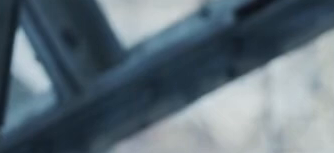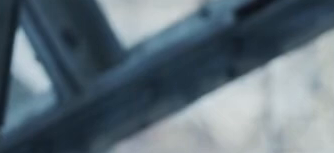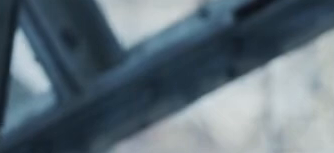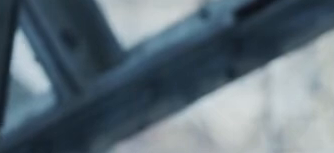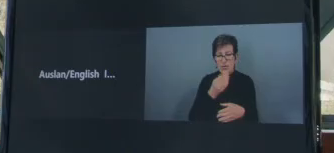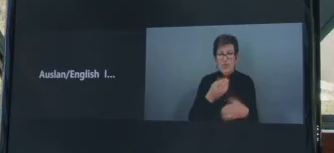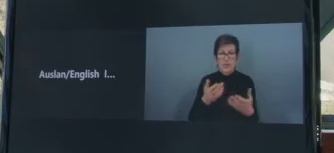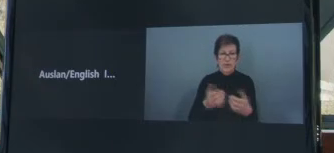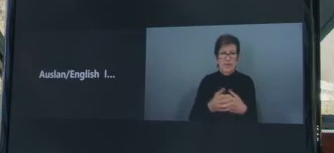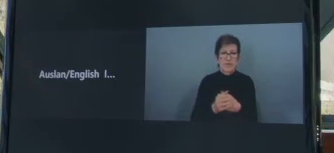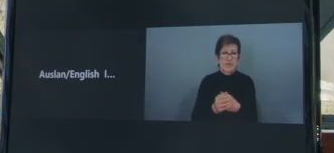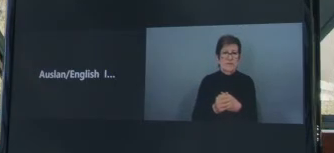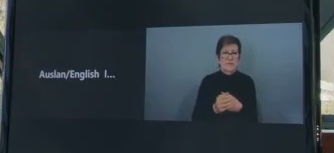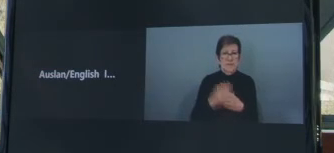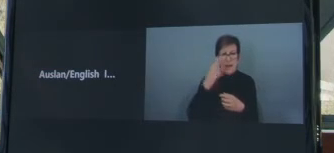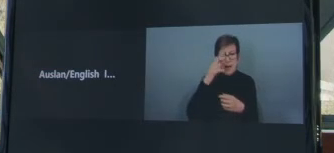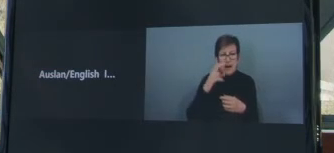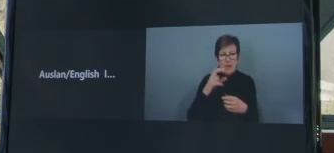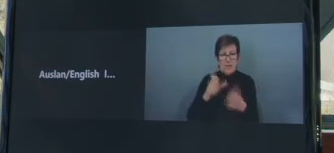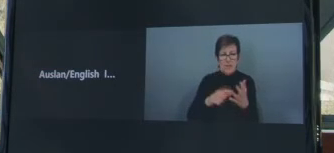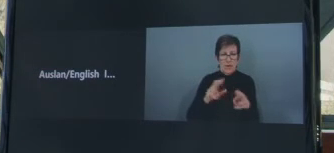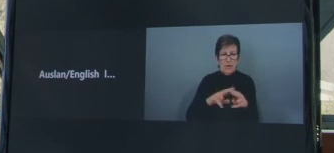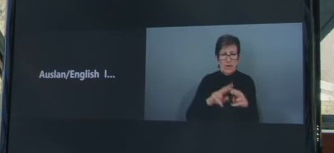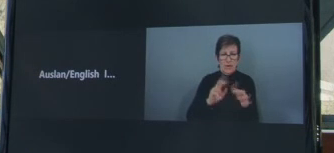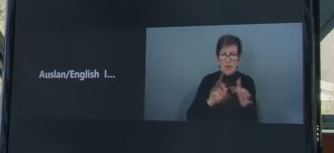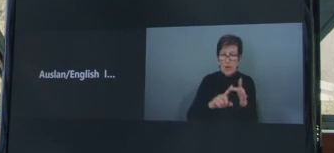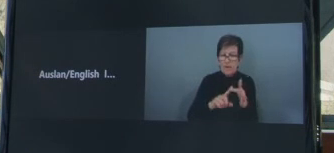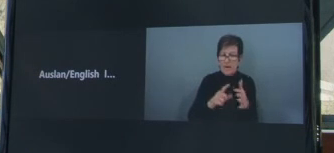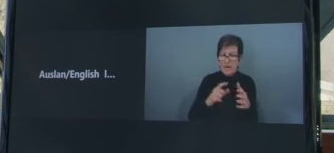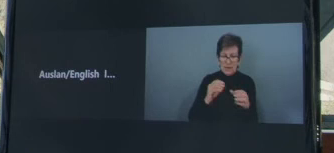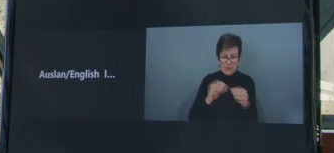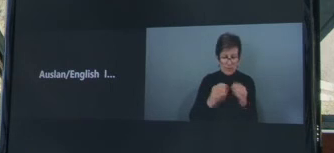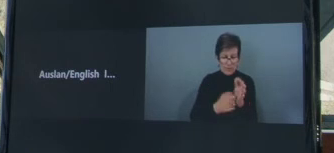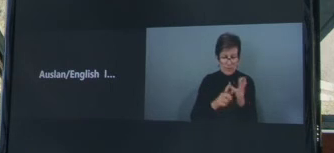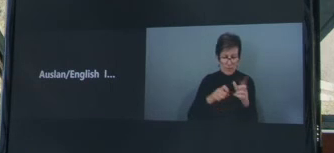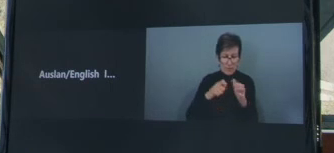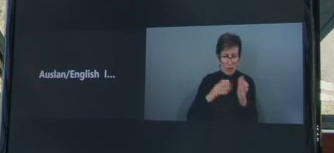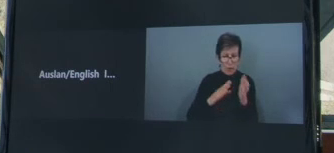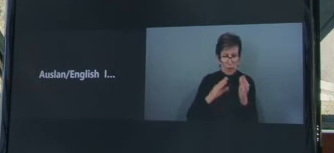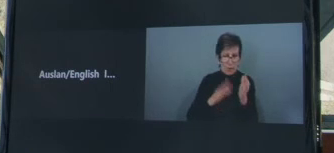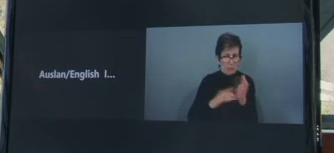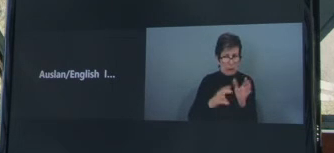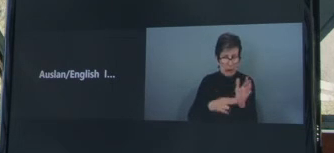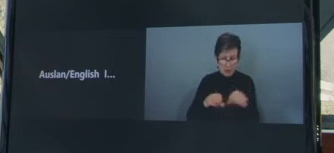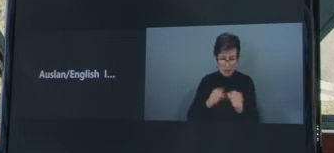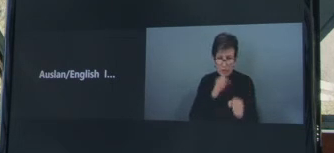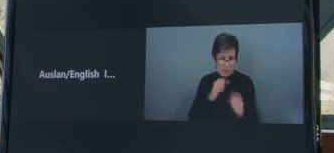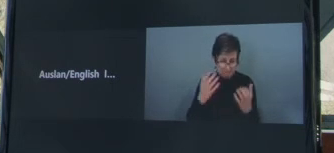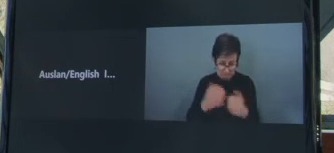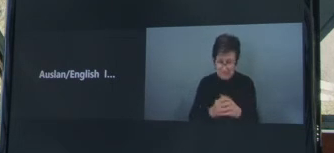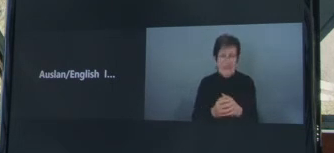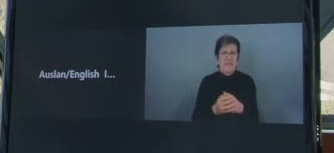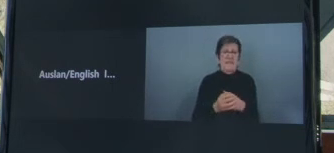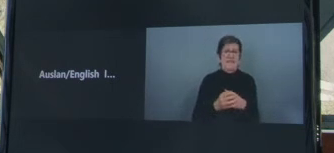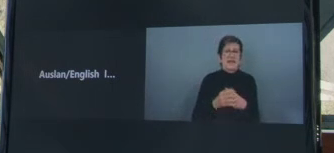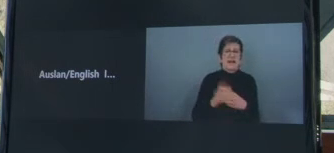if you're broke and you want a nutritious meal, there's this sort of roasted plantain on the roadside